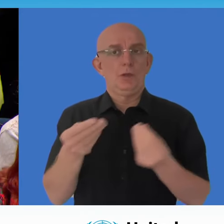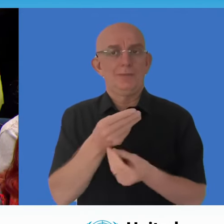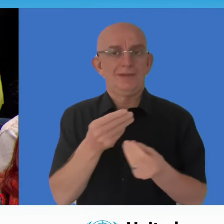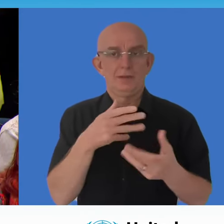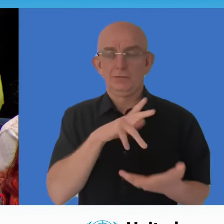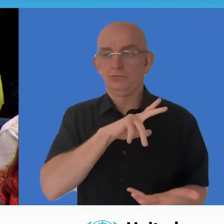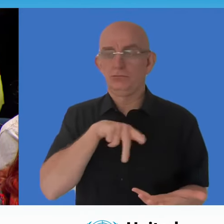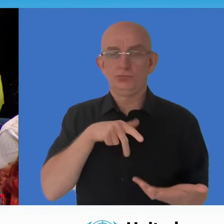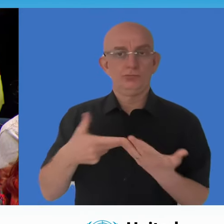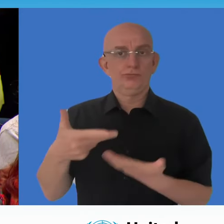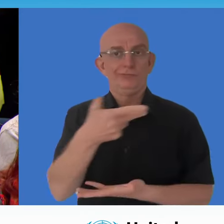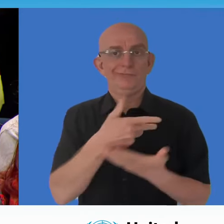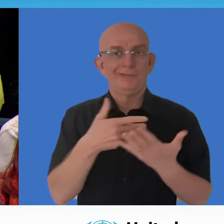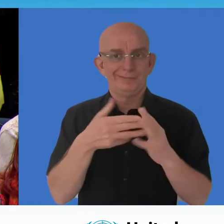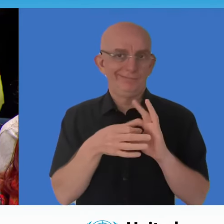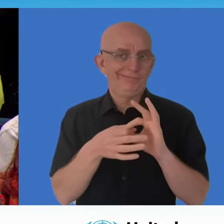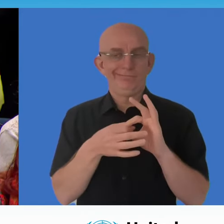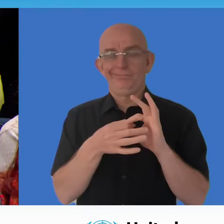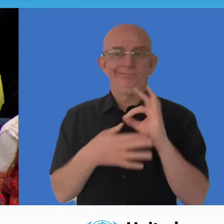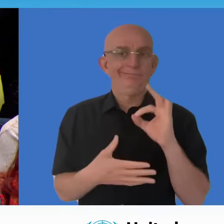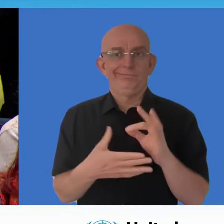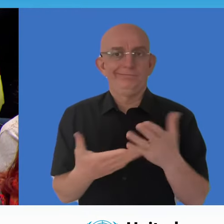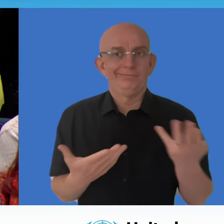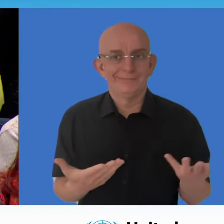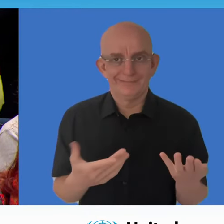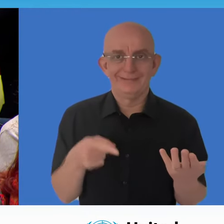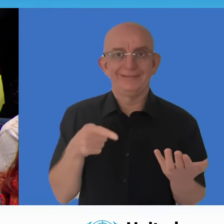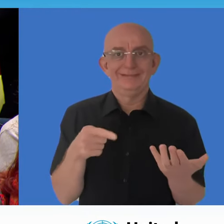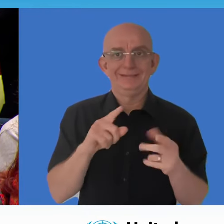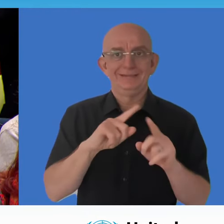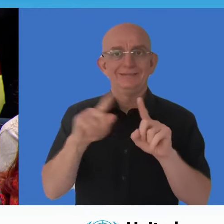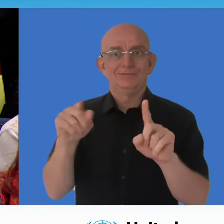compared to their peers in the region and the world.